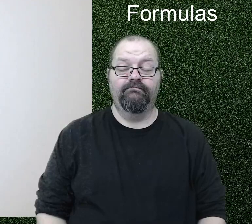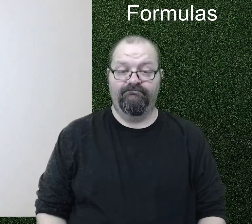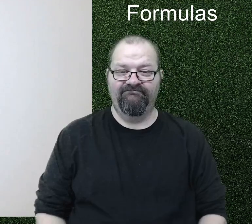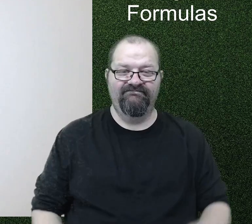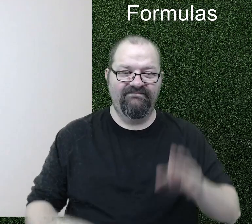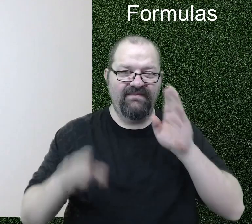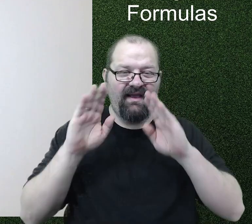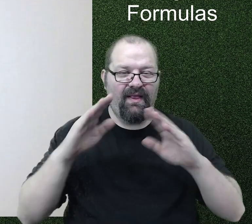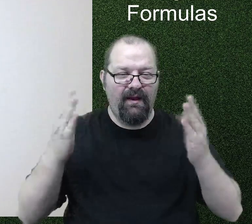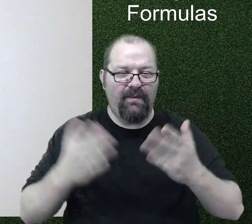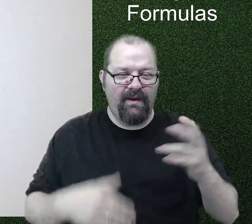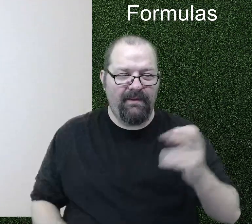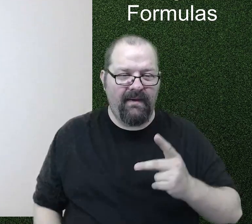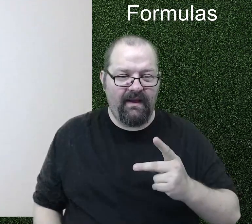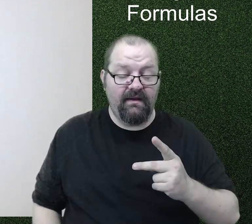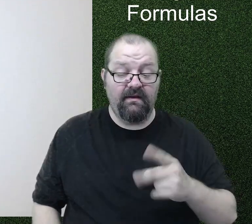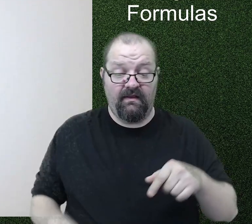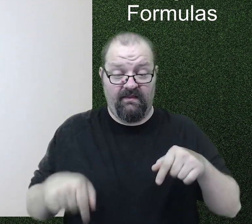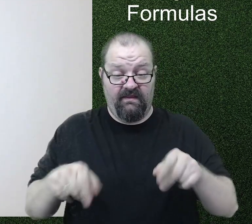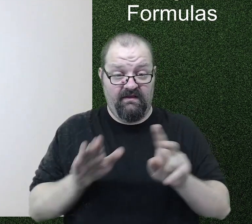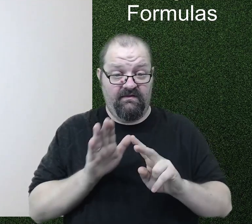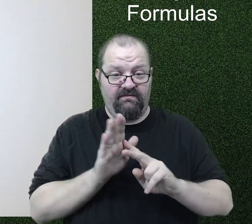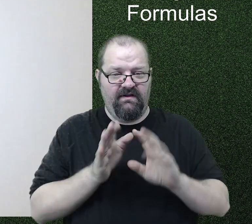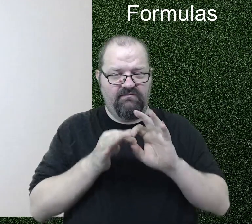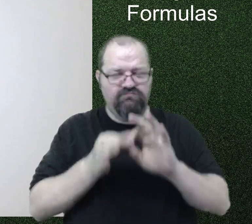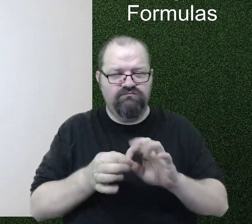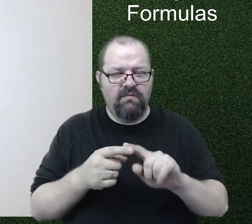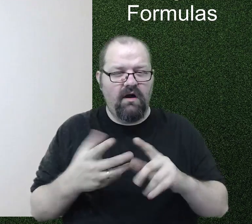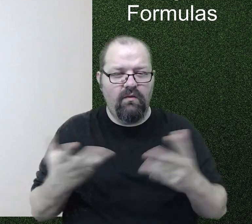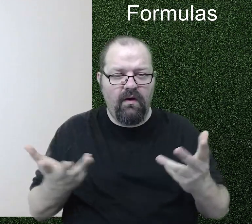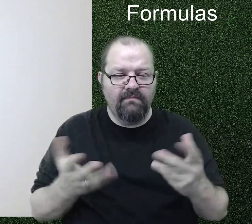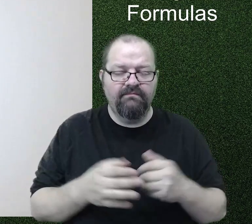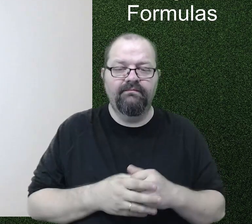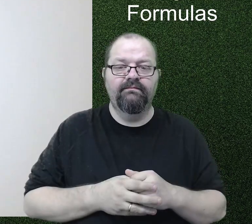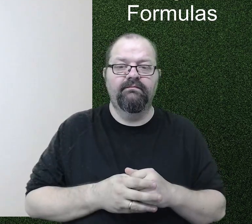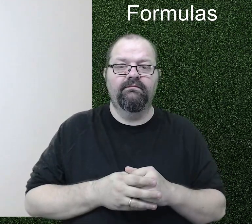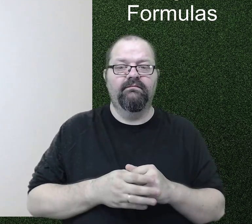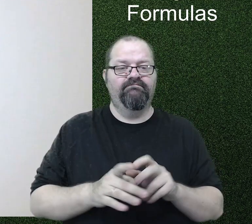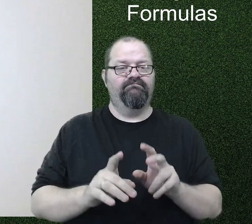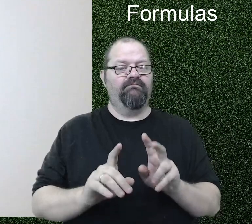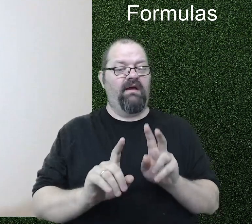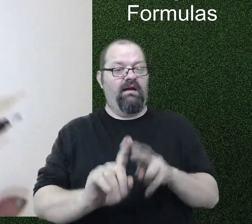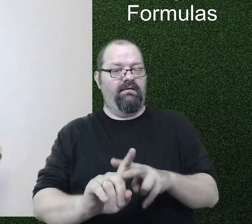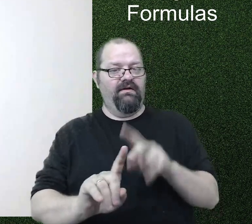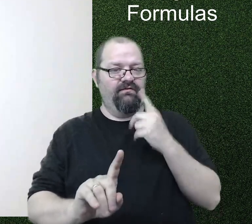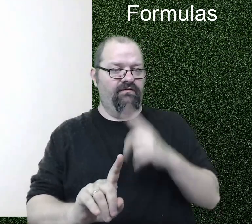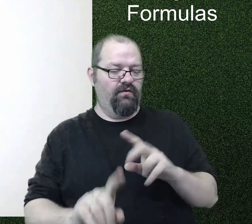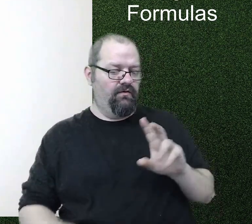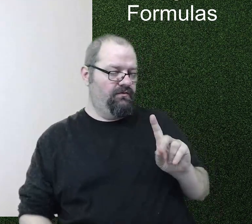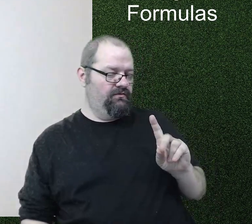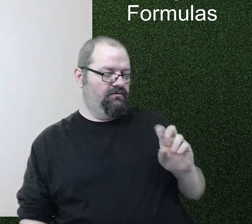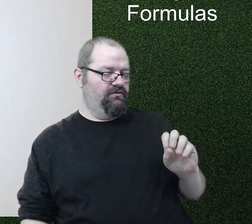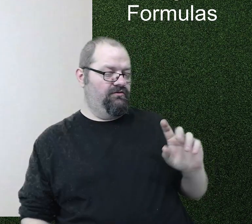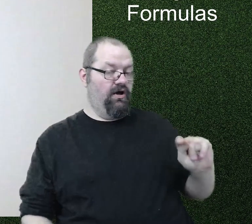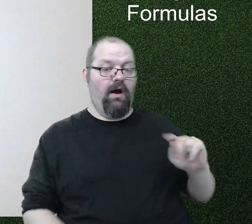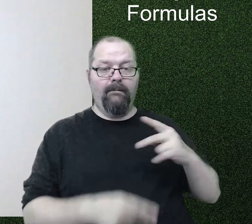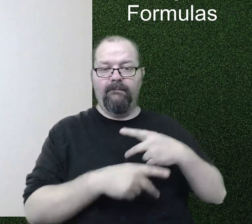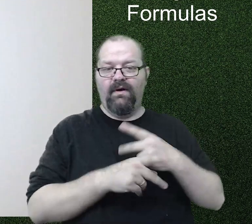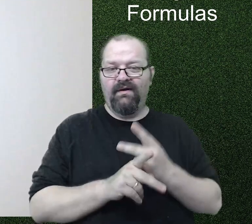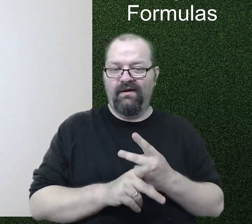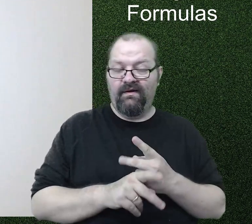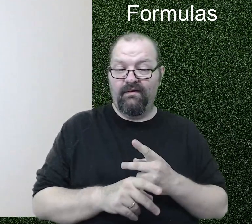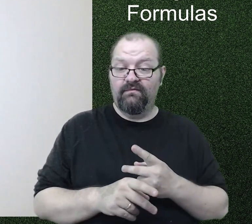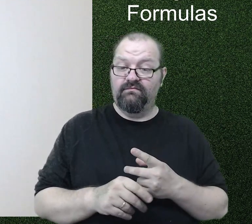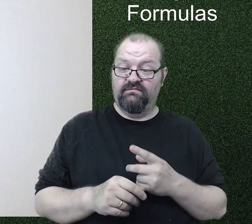Hi guys, welcome back. In this video, we're going to look at applications of the dot product. In particular, we're going to look at something called